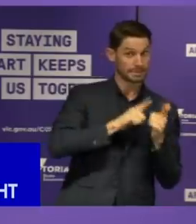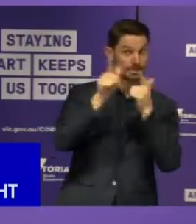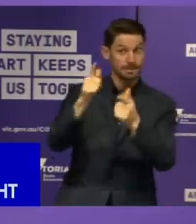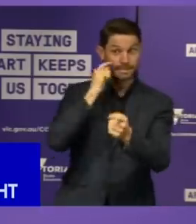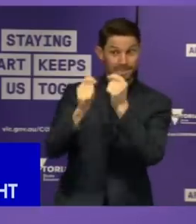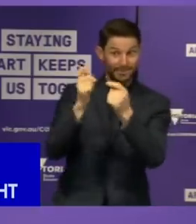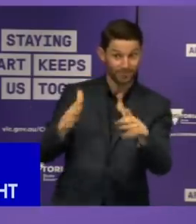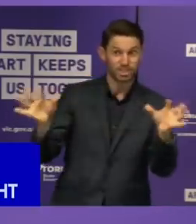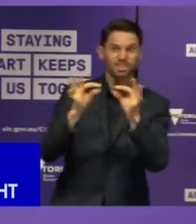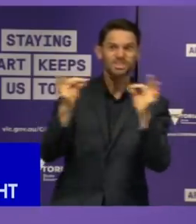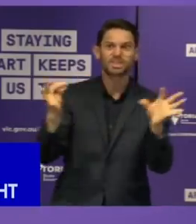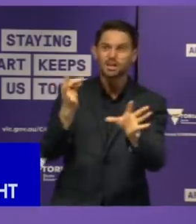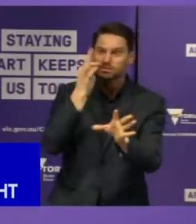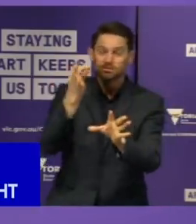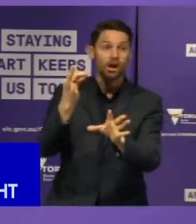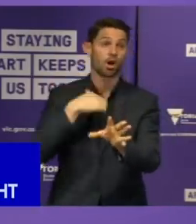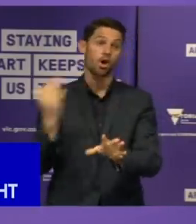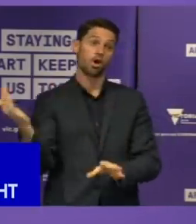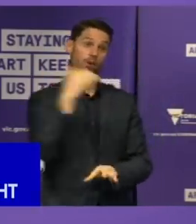who are doing just that.